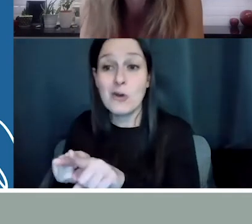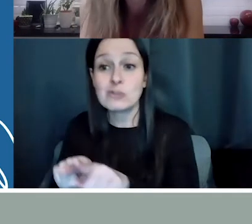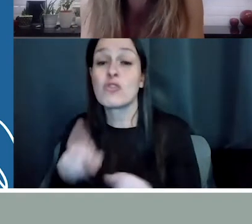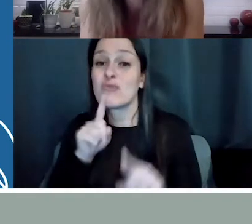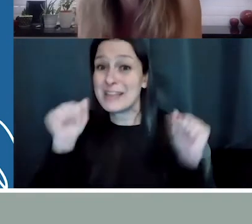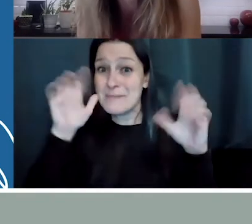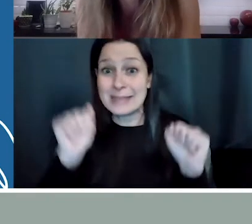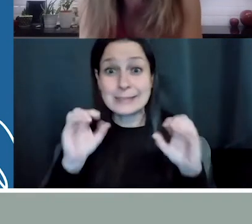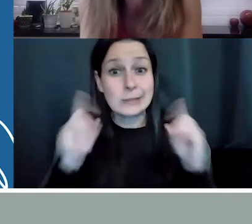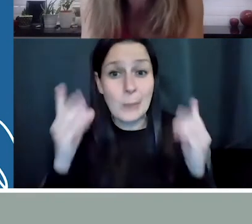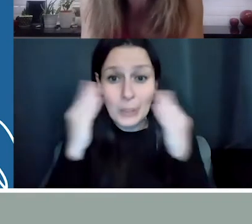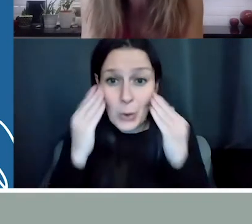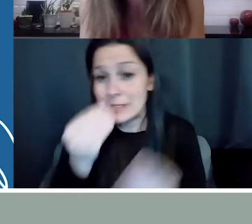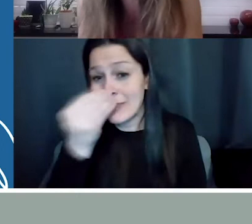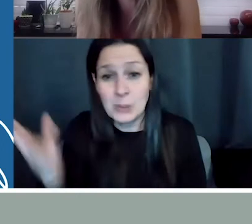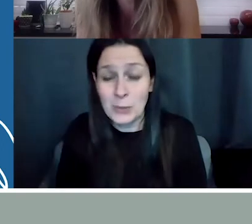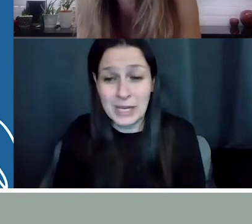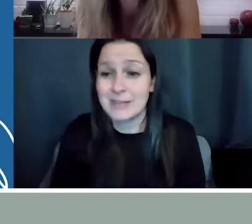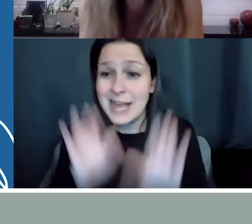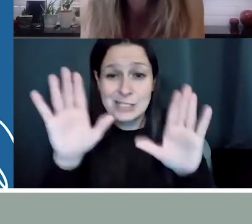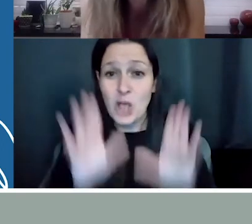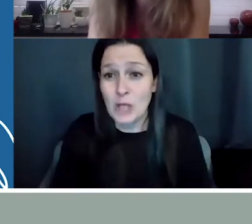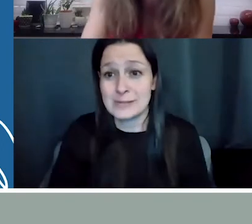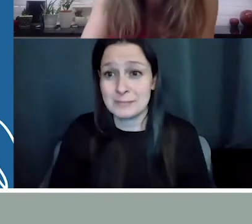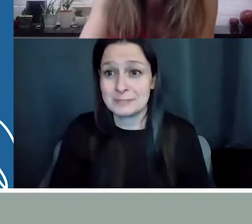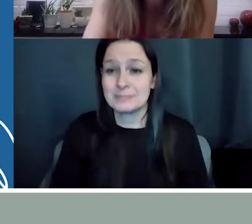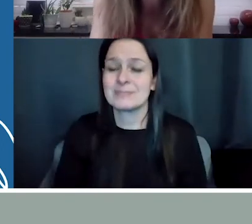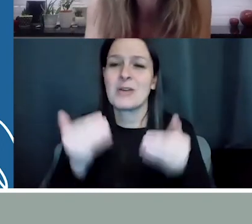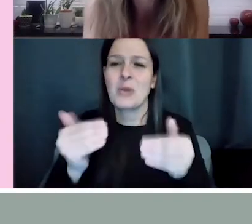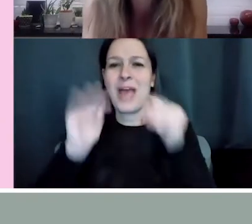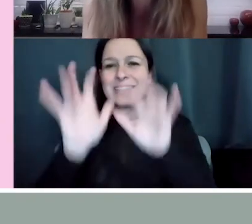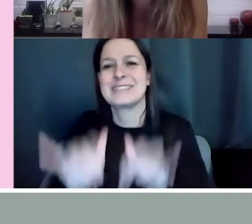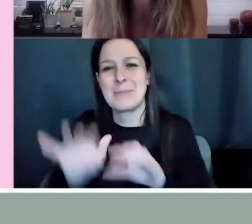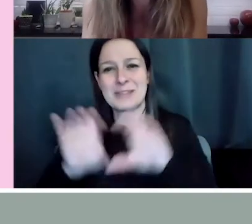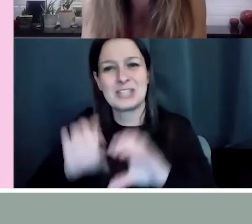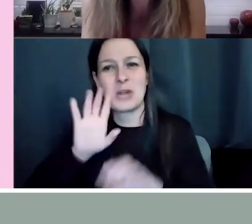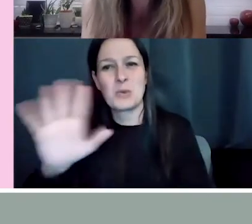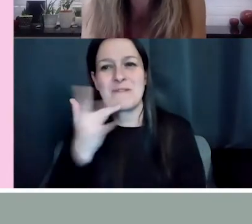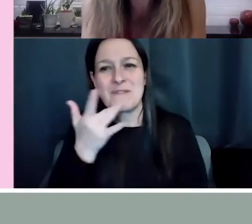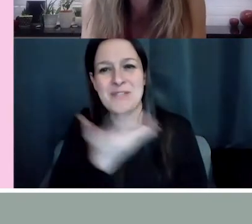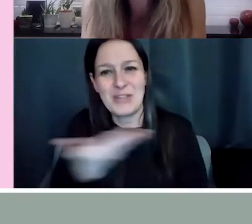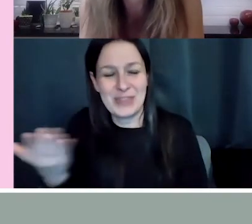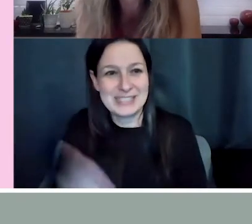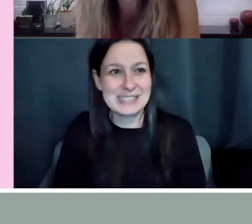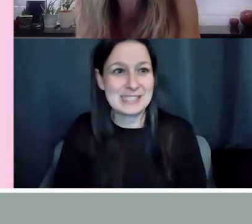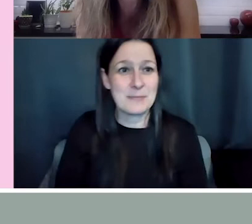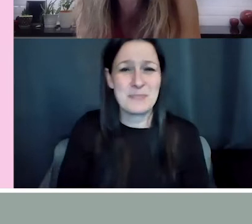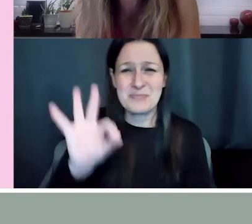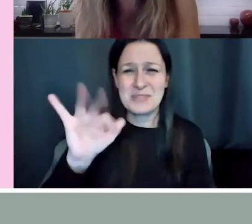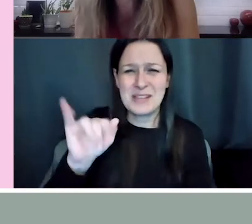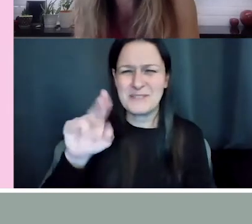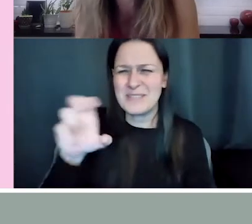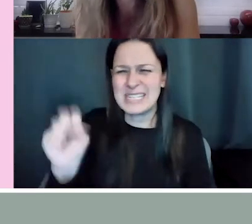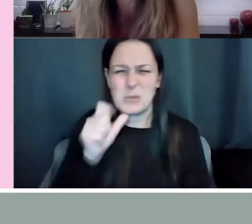and nobody knows or cares and it's awesome. So go ahead and type in the chat some of your favorite things. Fitness, we're not going to really get into